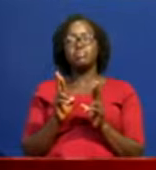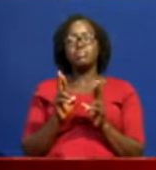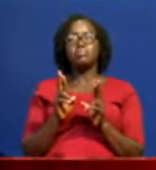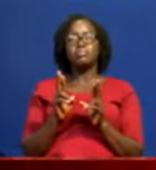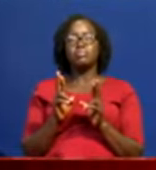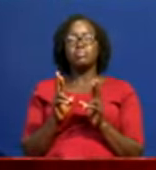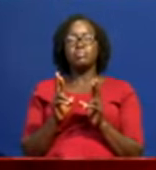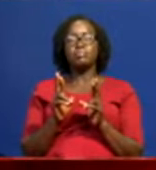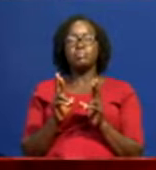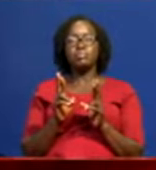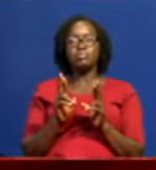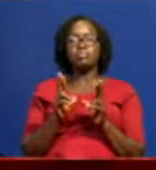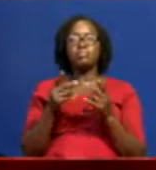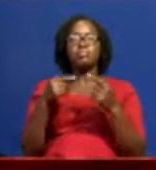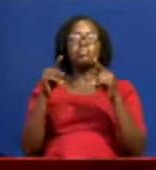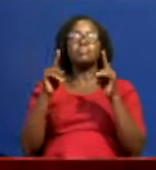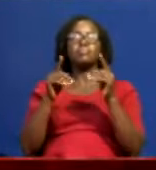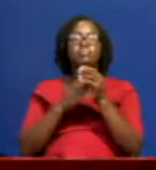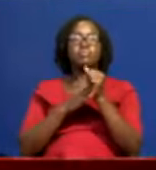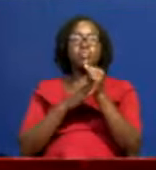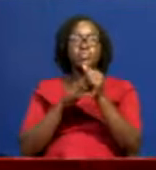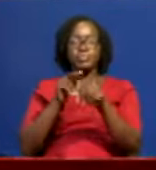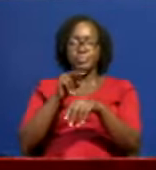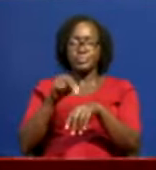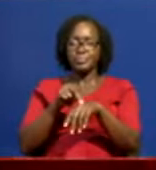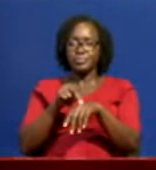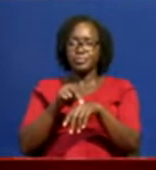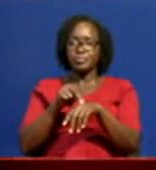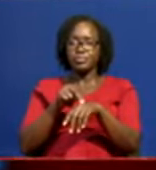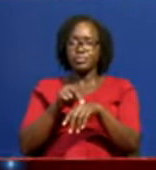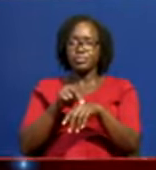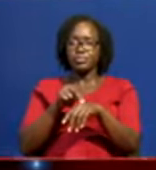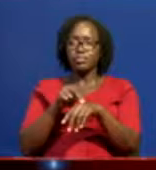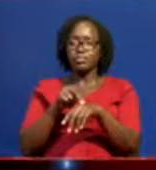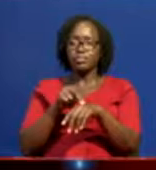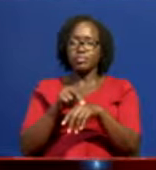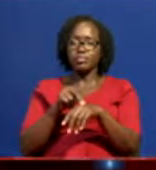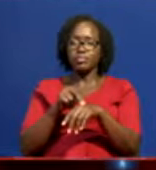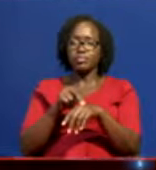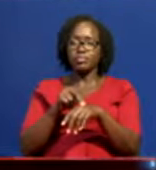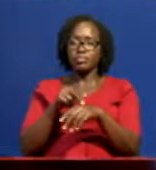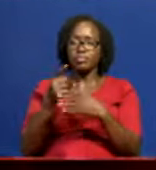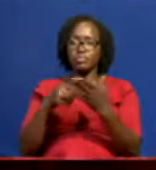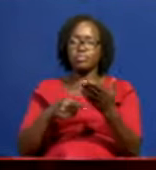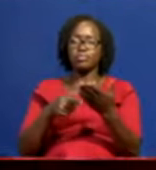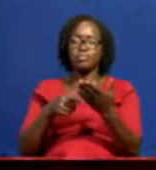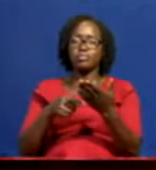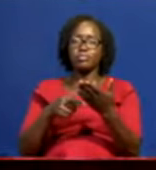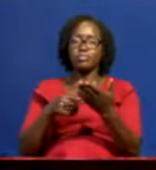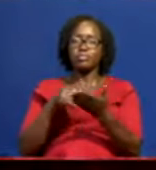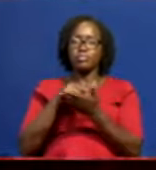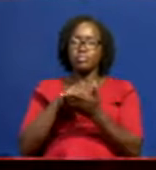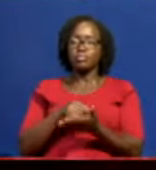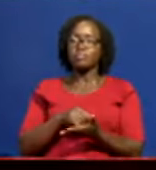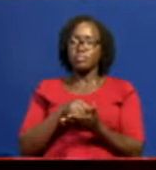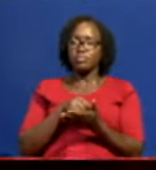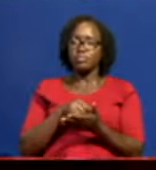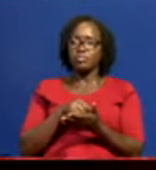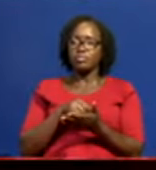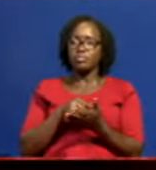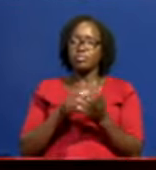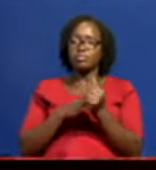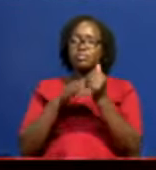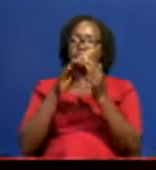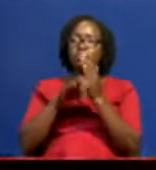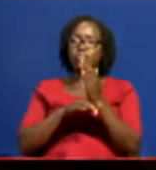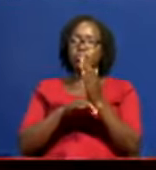are ready to propel their nation forward to greatness. What has held them back is a